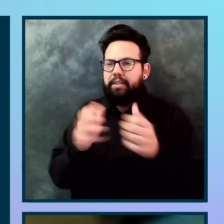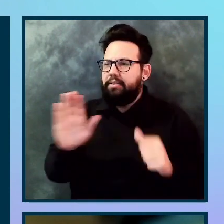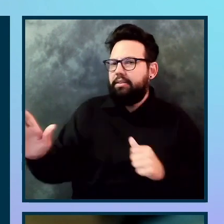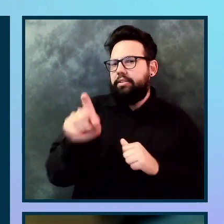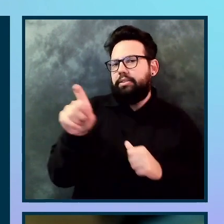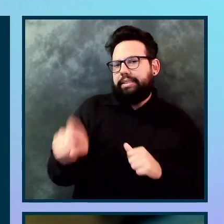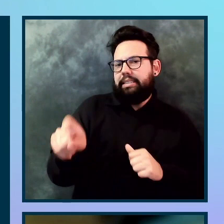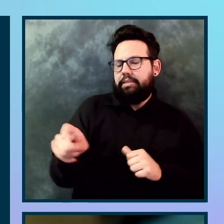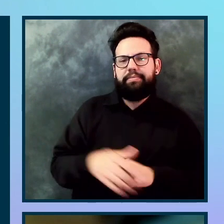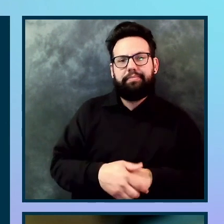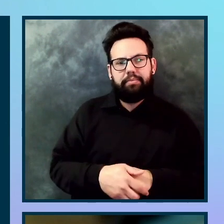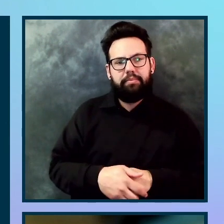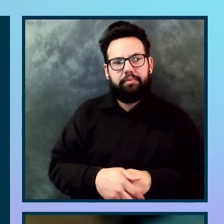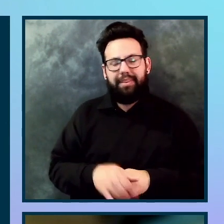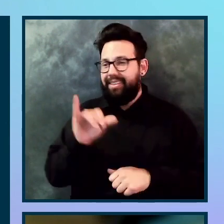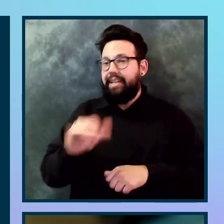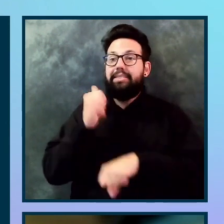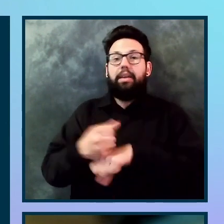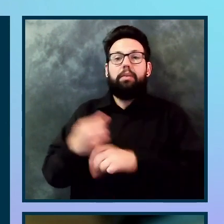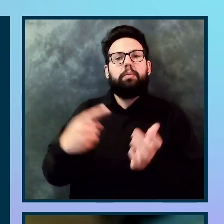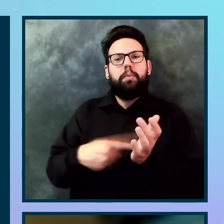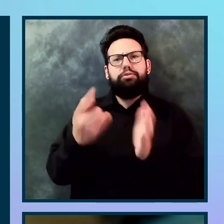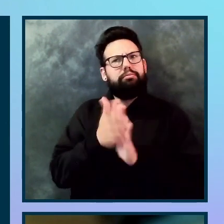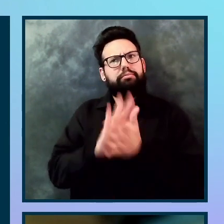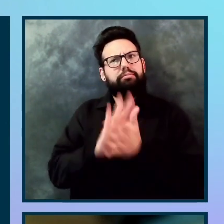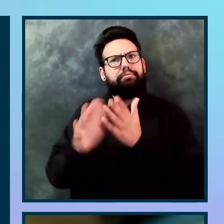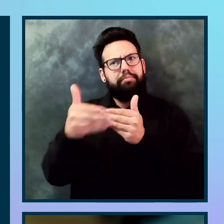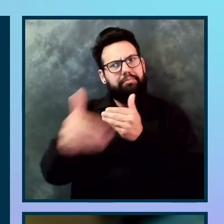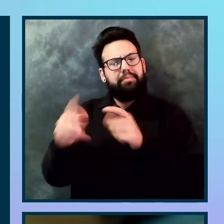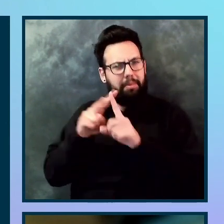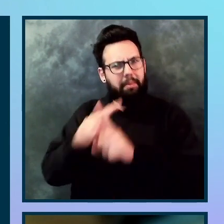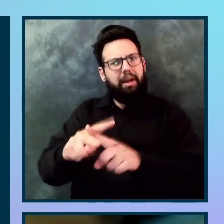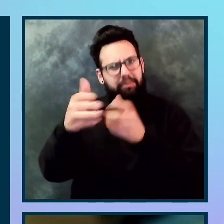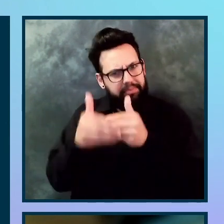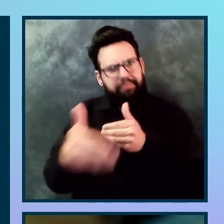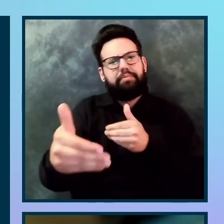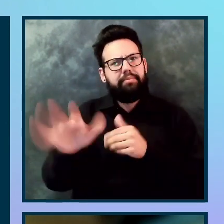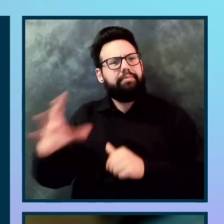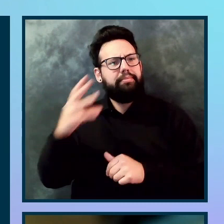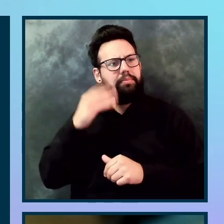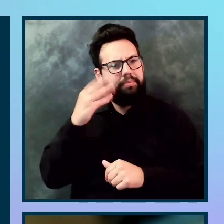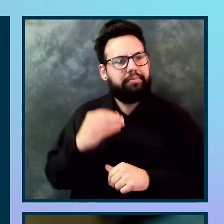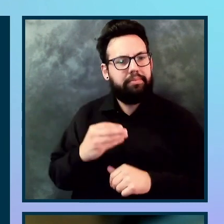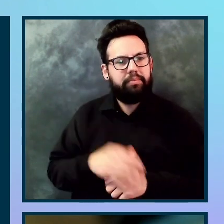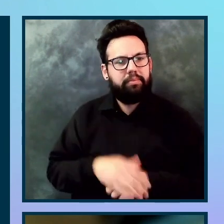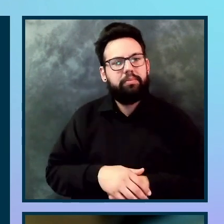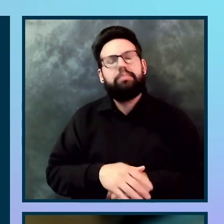experiences. And in order to do this, we really need some strong guidelines for design, development, and